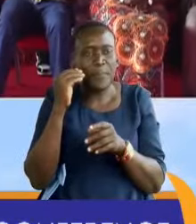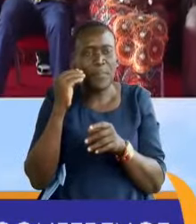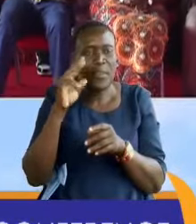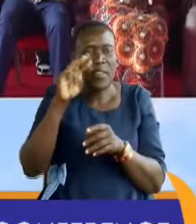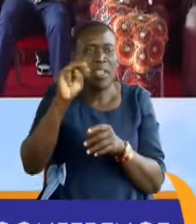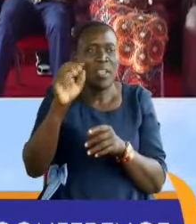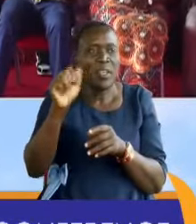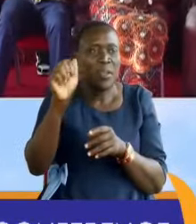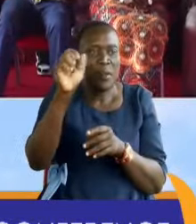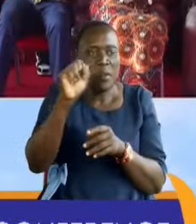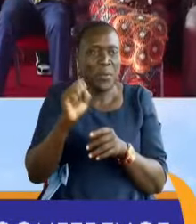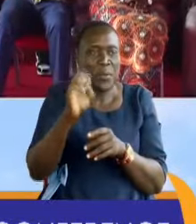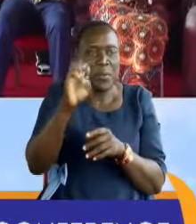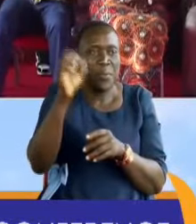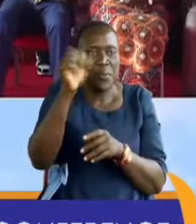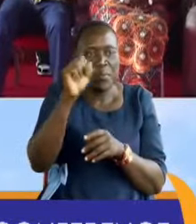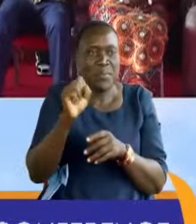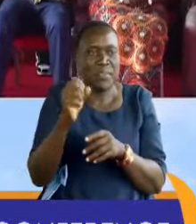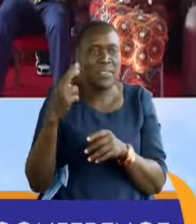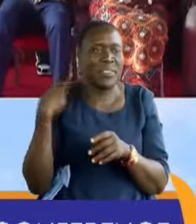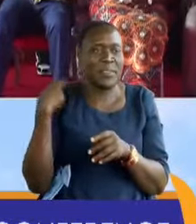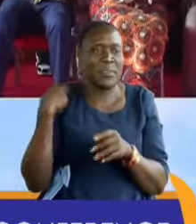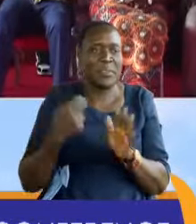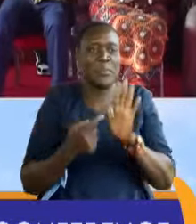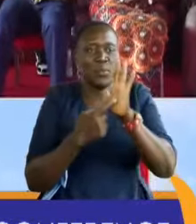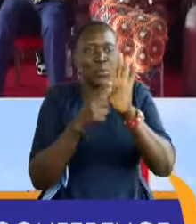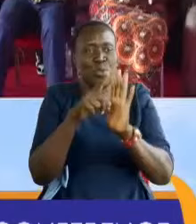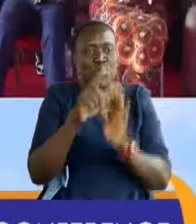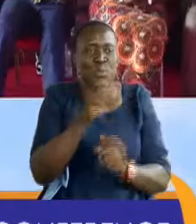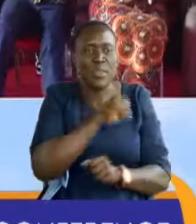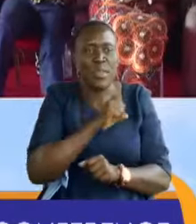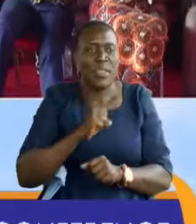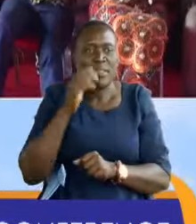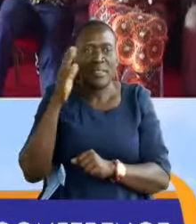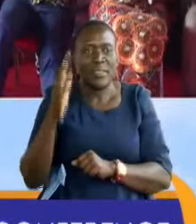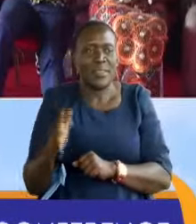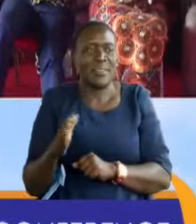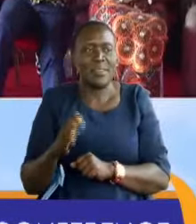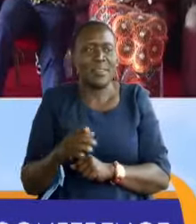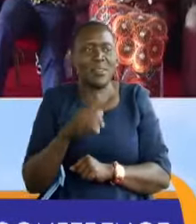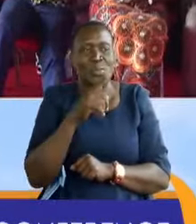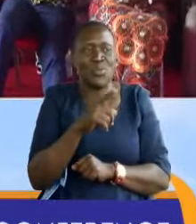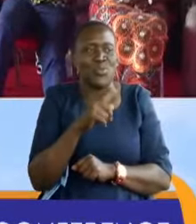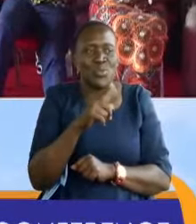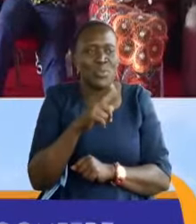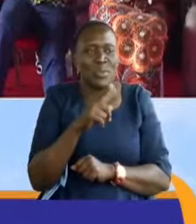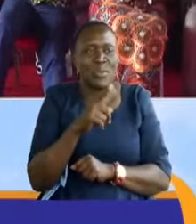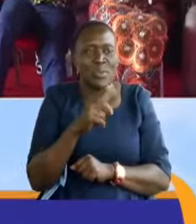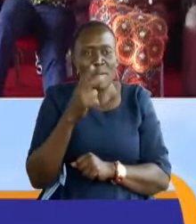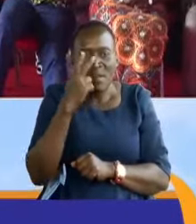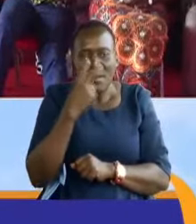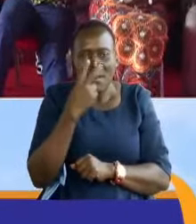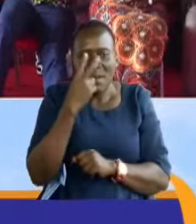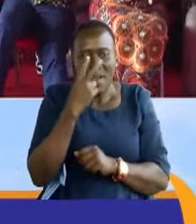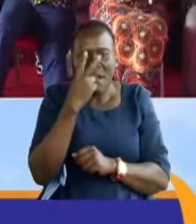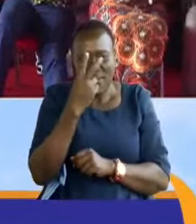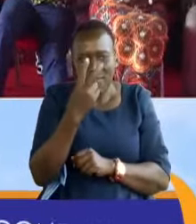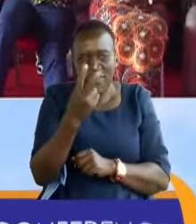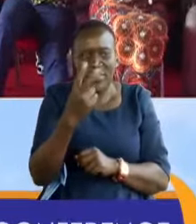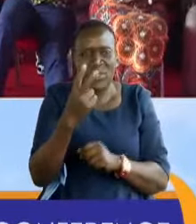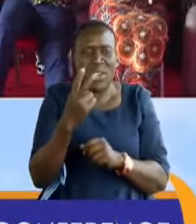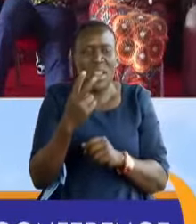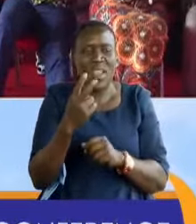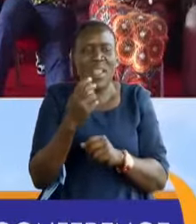will recognize senators, but this is our most eloquent and visionary senator, former Bay